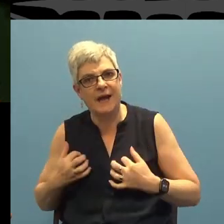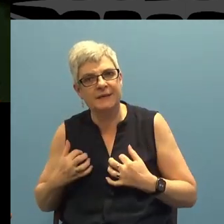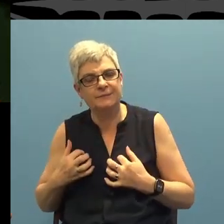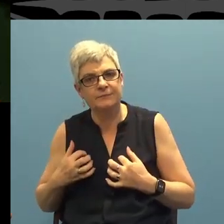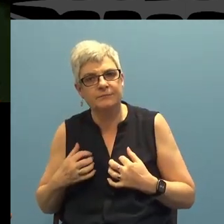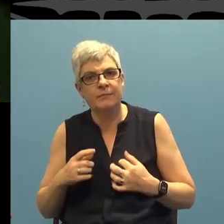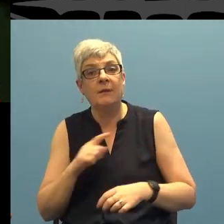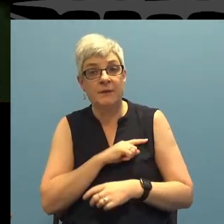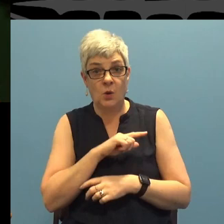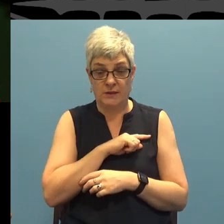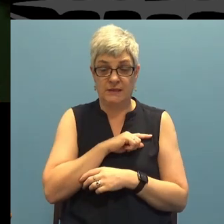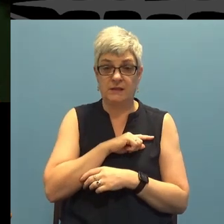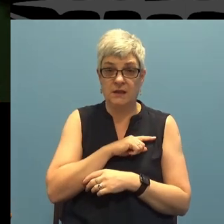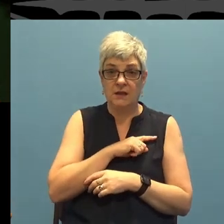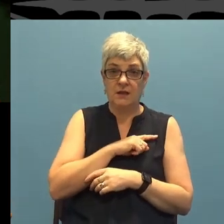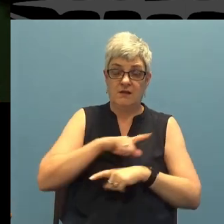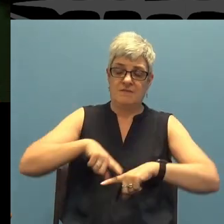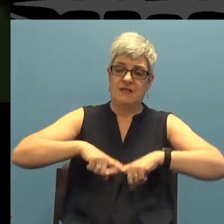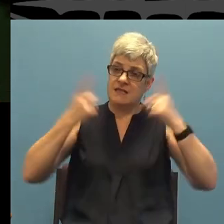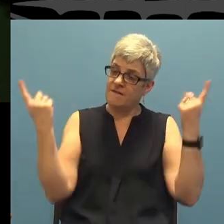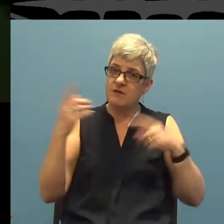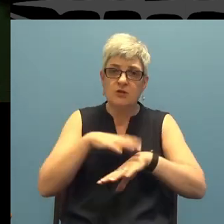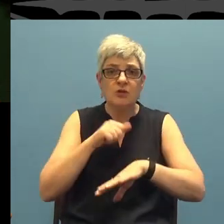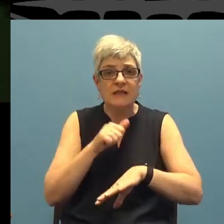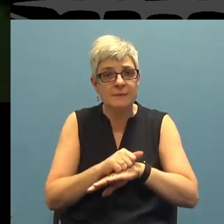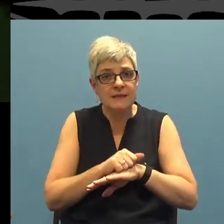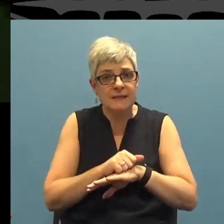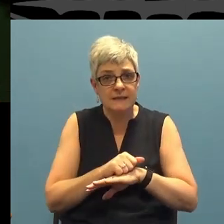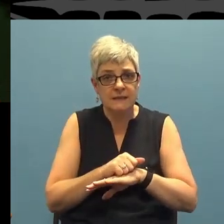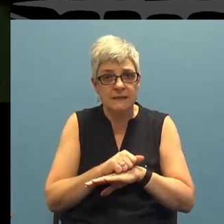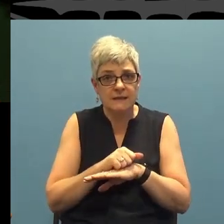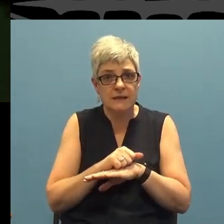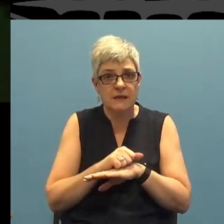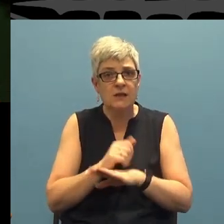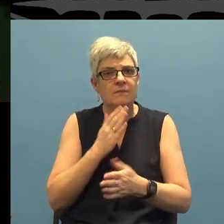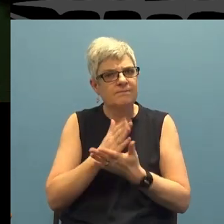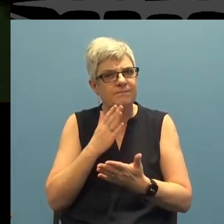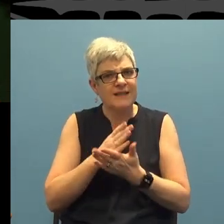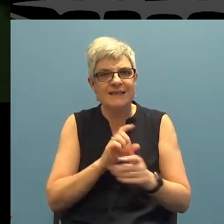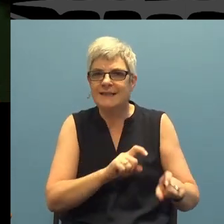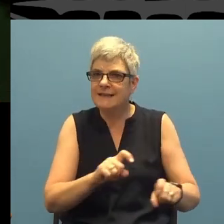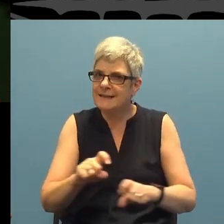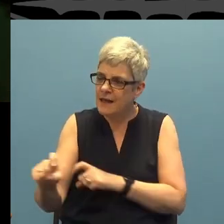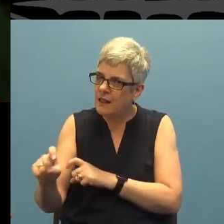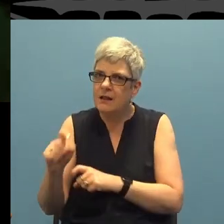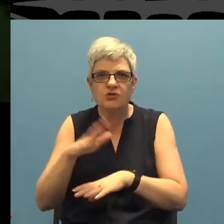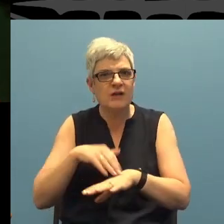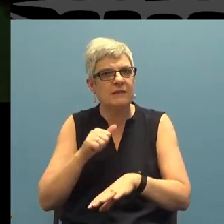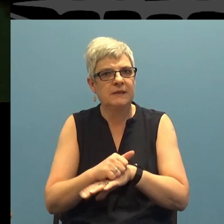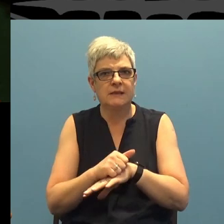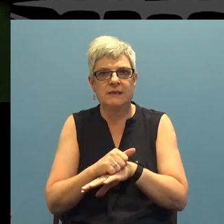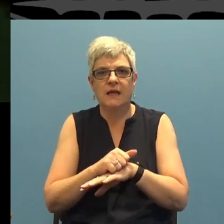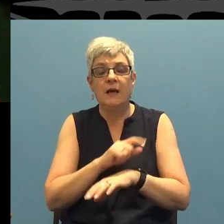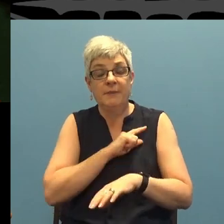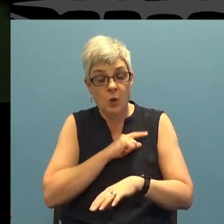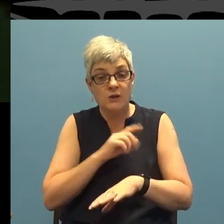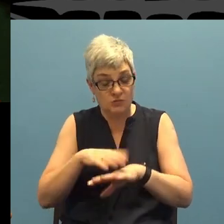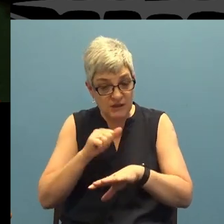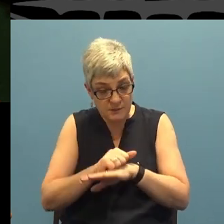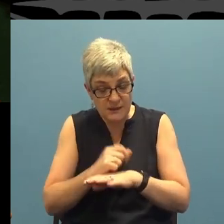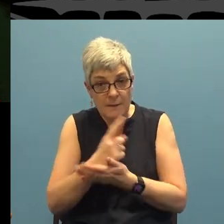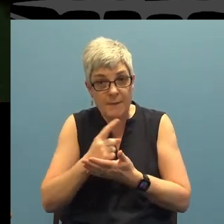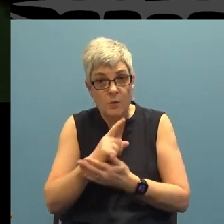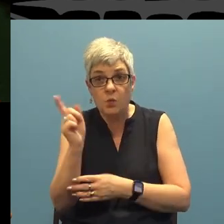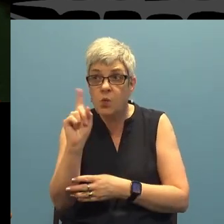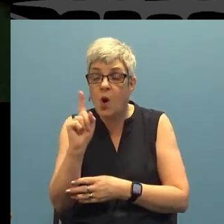Because the very different Christmas that we have is still Christmas, because Christmas is about God coming into